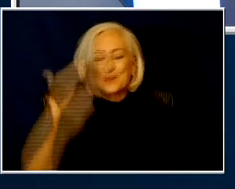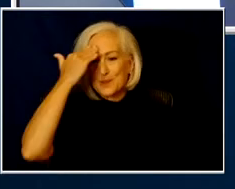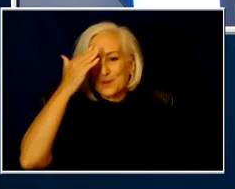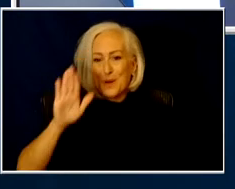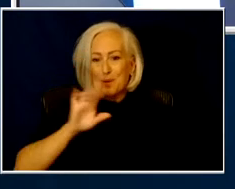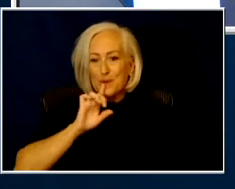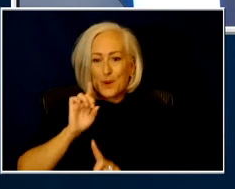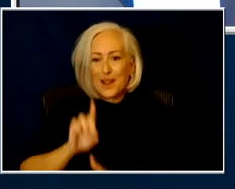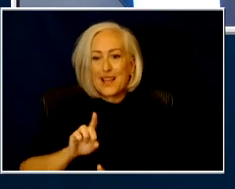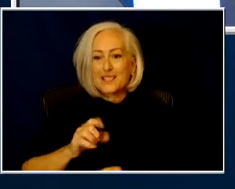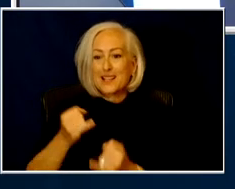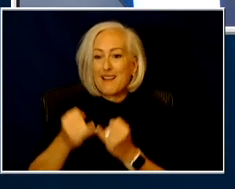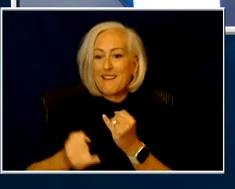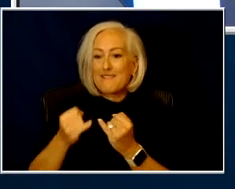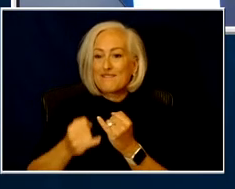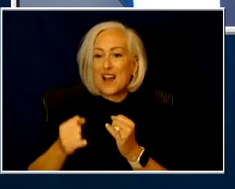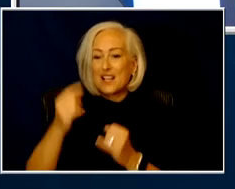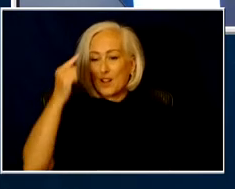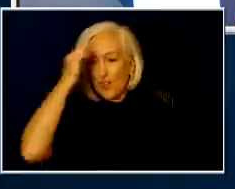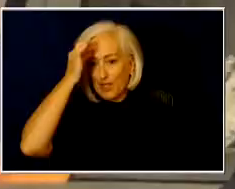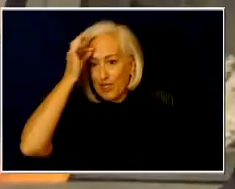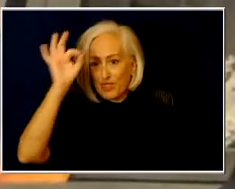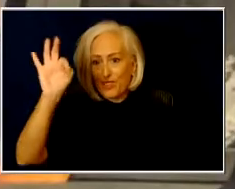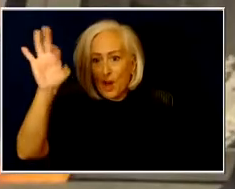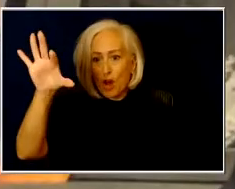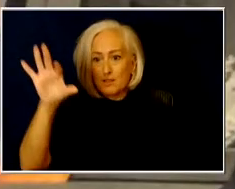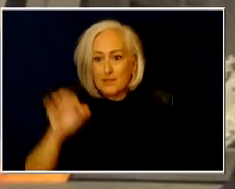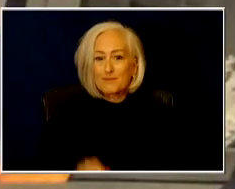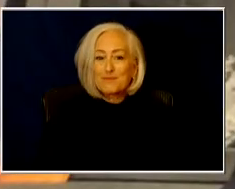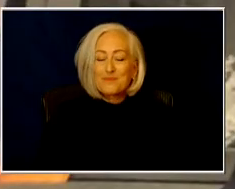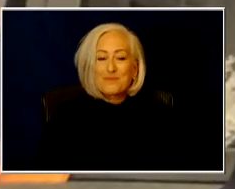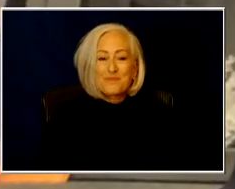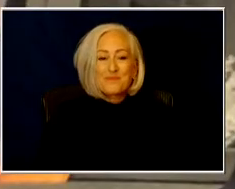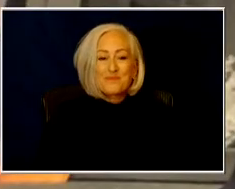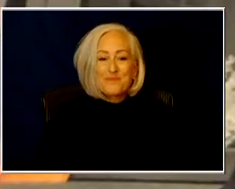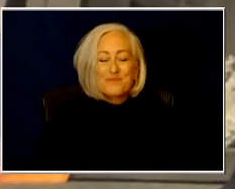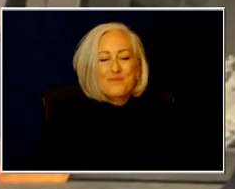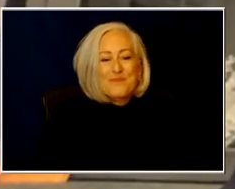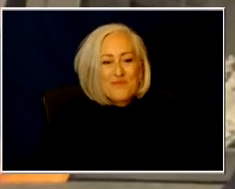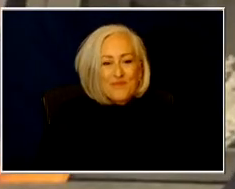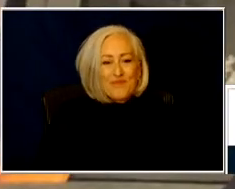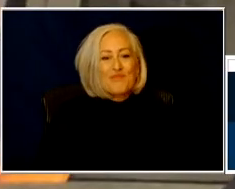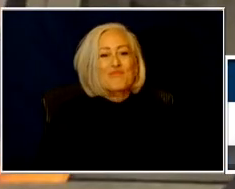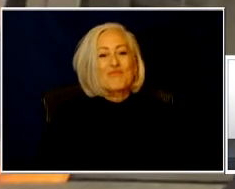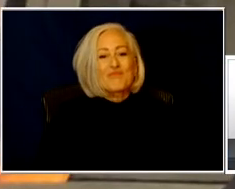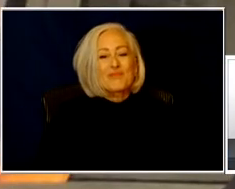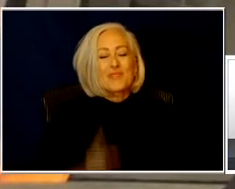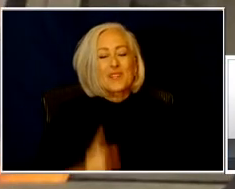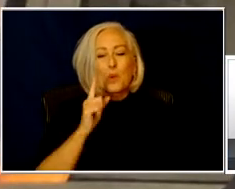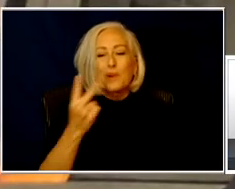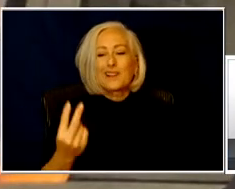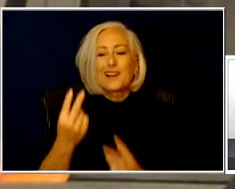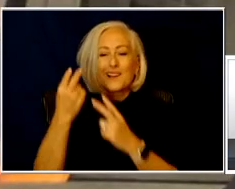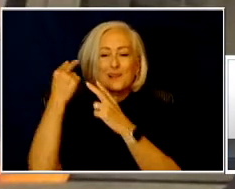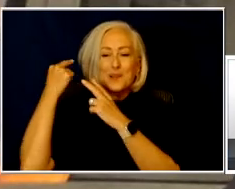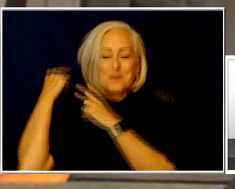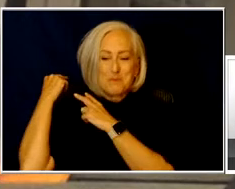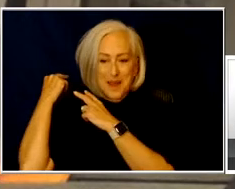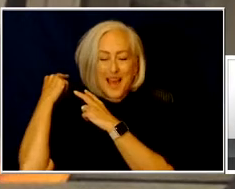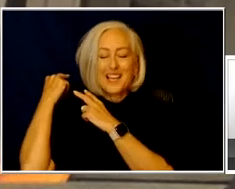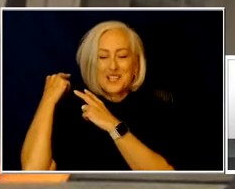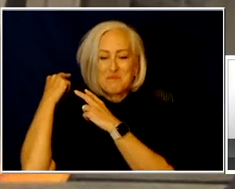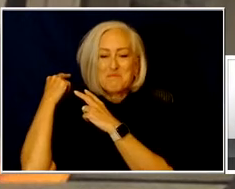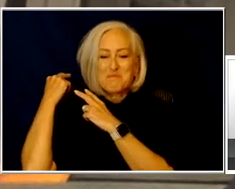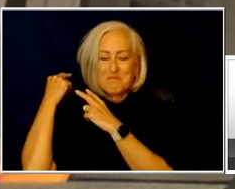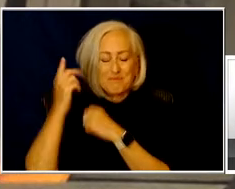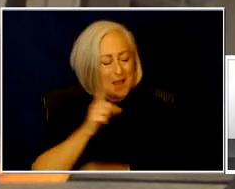final thoughts today you know uh Hawk as I reflect back over this and I'm sure